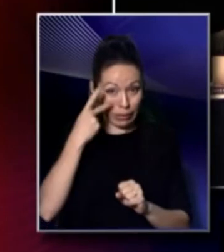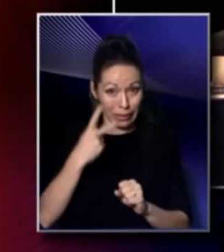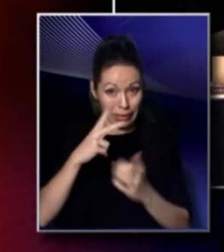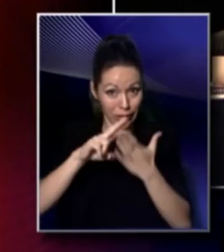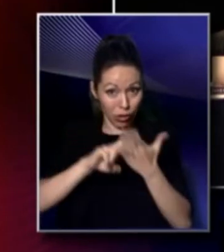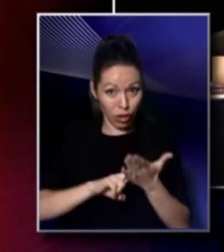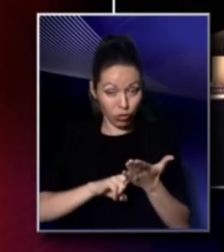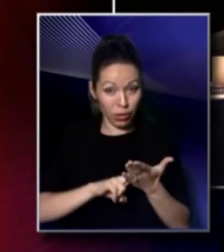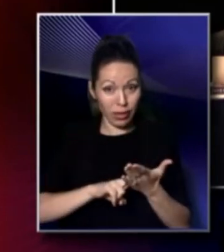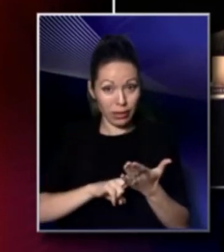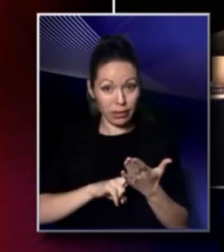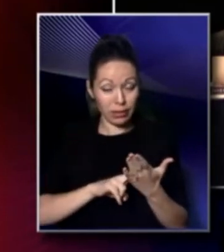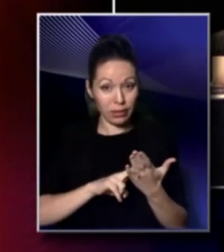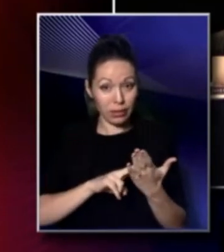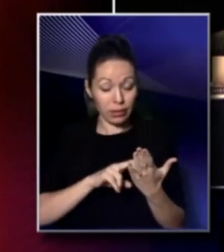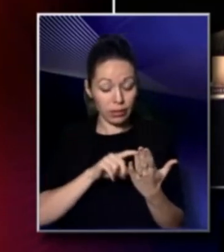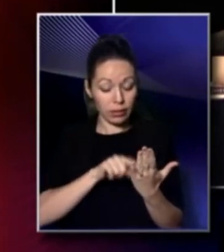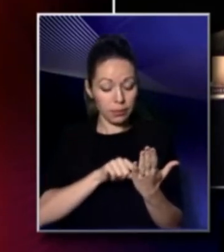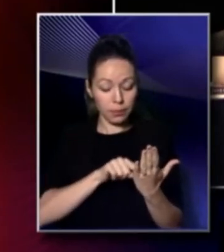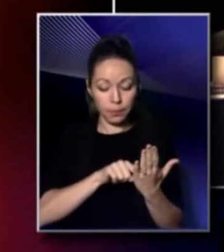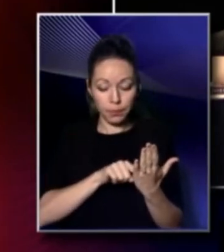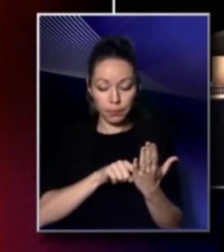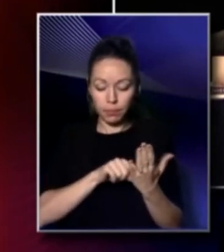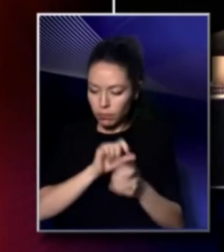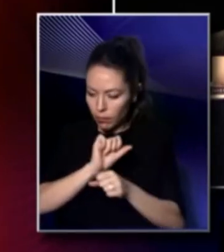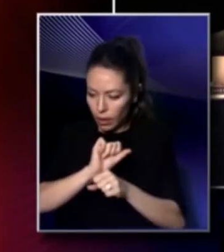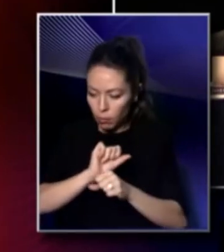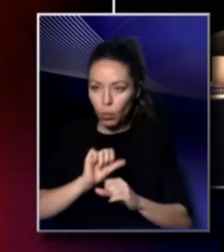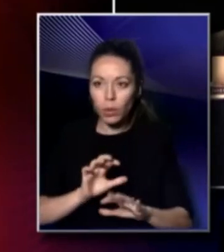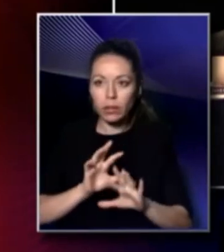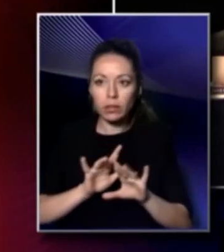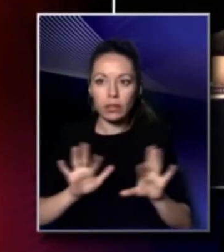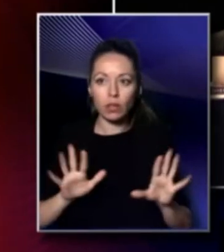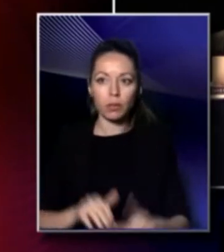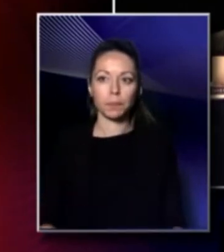contracts of the employees, et cetera?